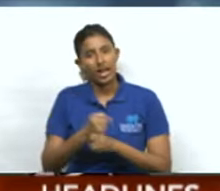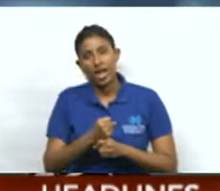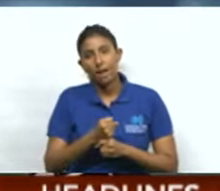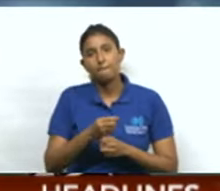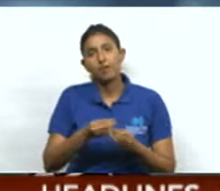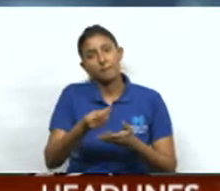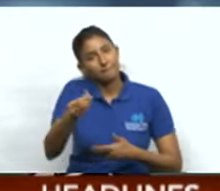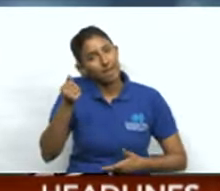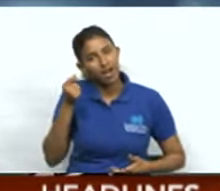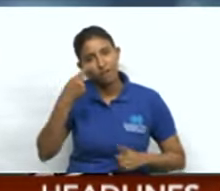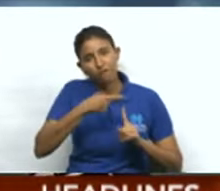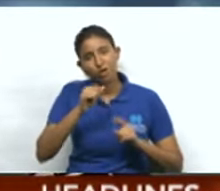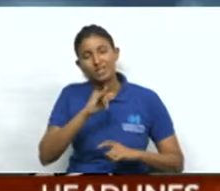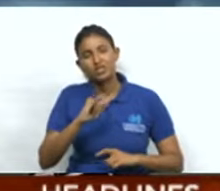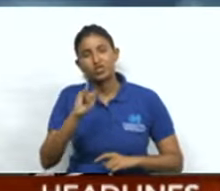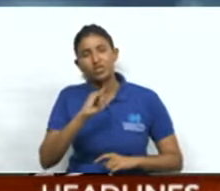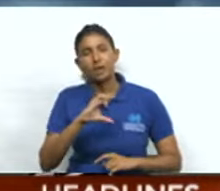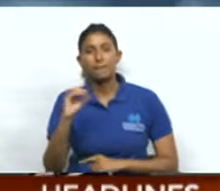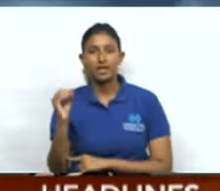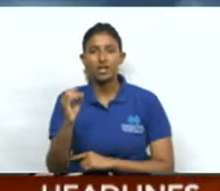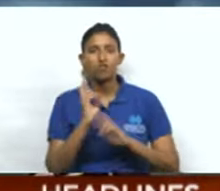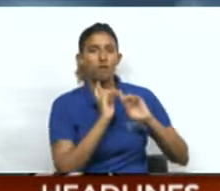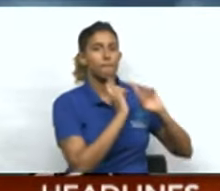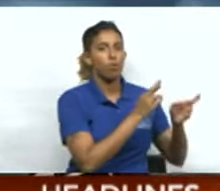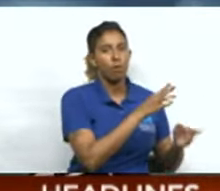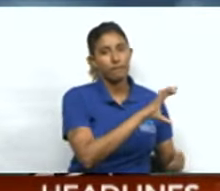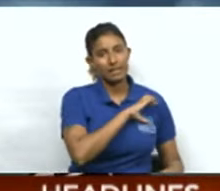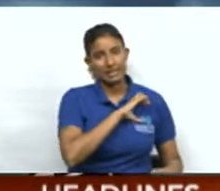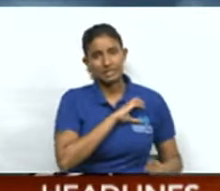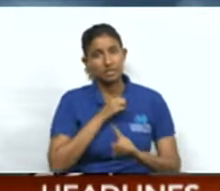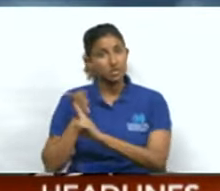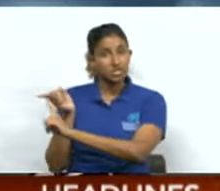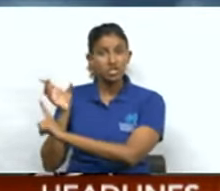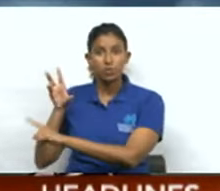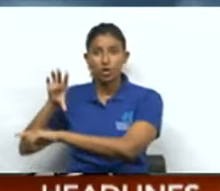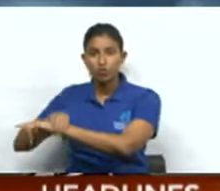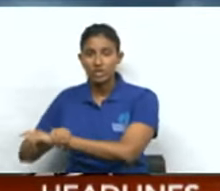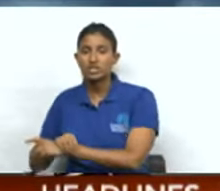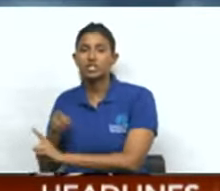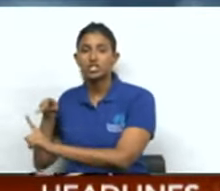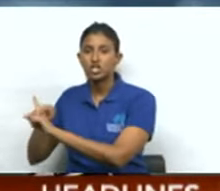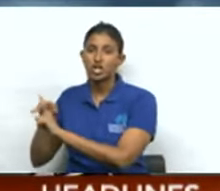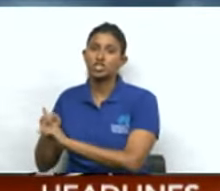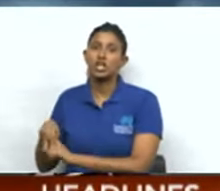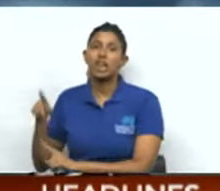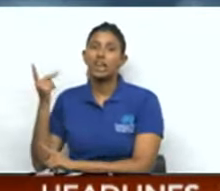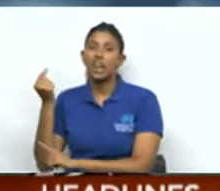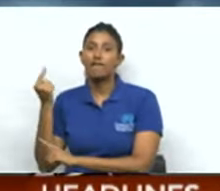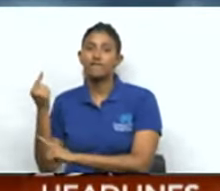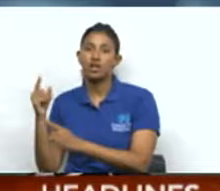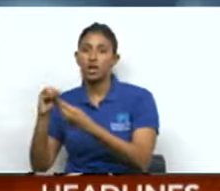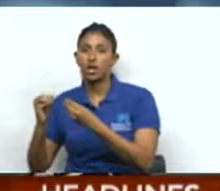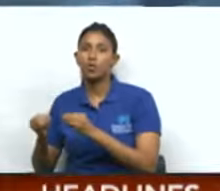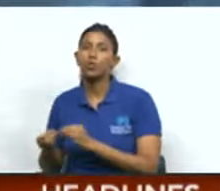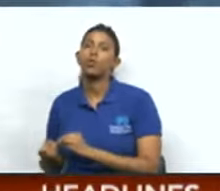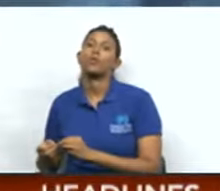the matter to the police. The suspect was arrested and charged with 11 counts of fraud and 9 counts of obtaining money by false